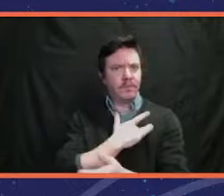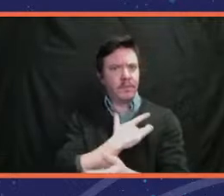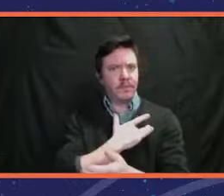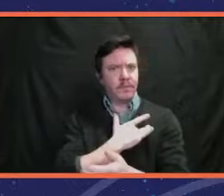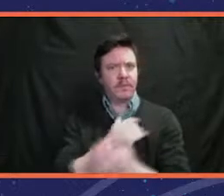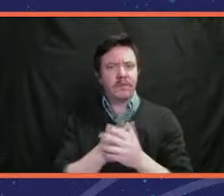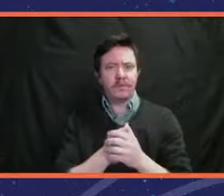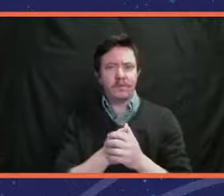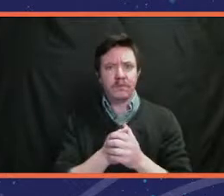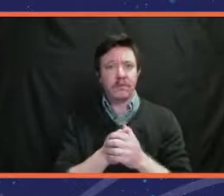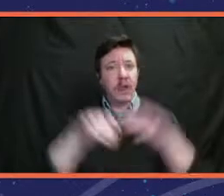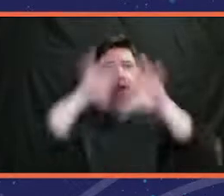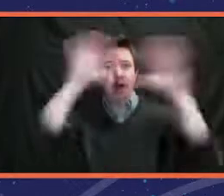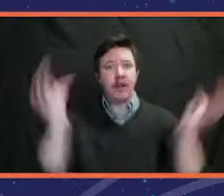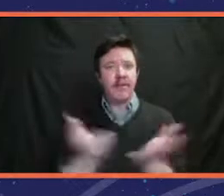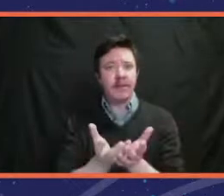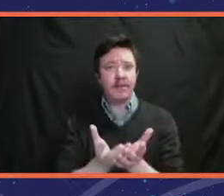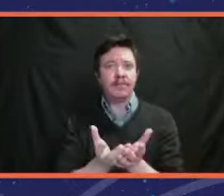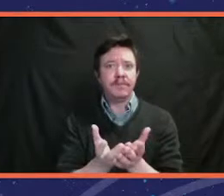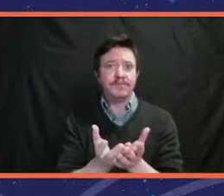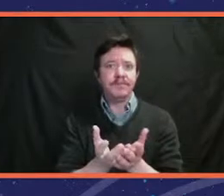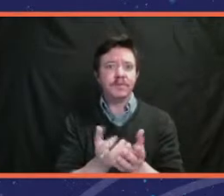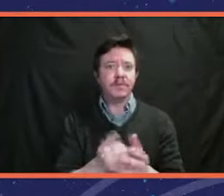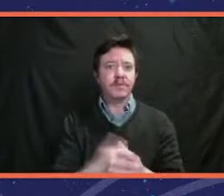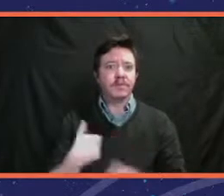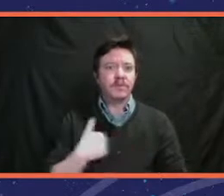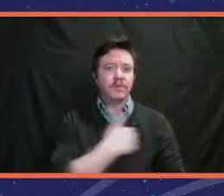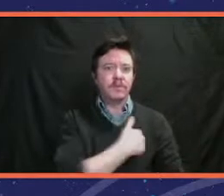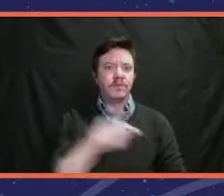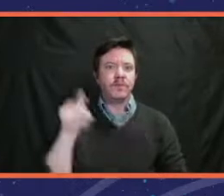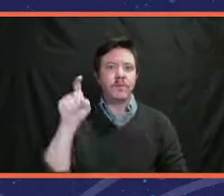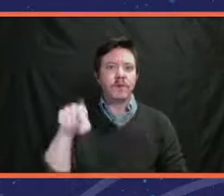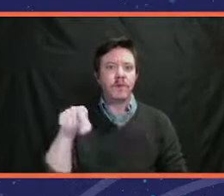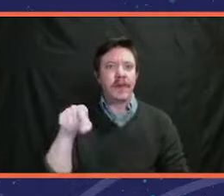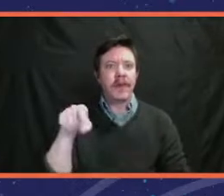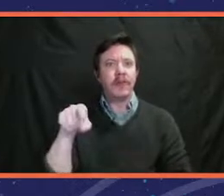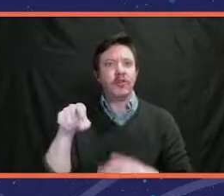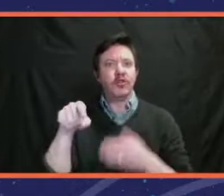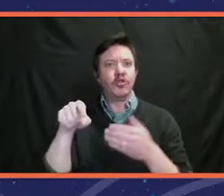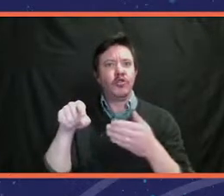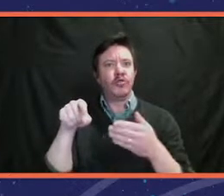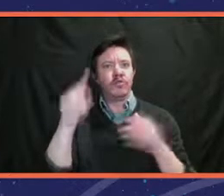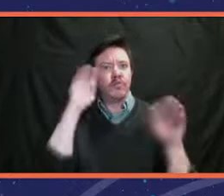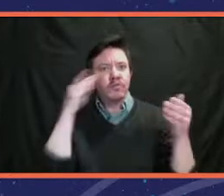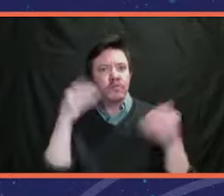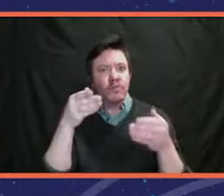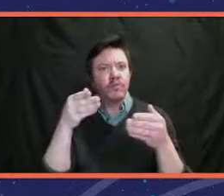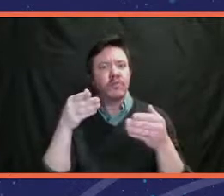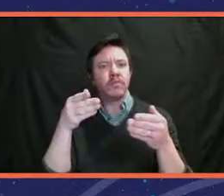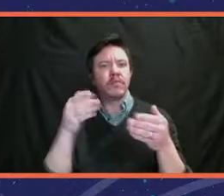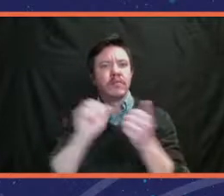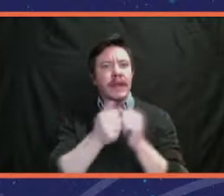that, it's like we need to be working on how we relate to